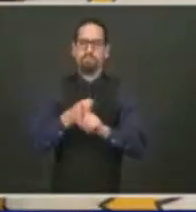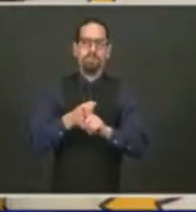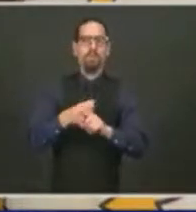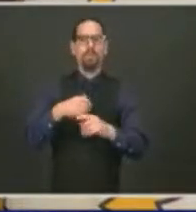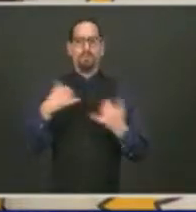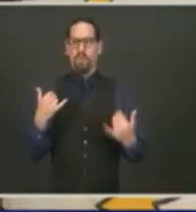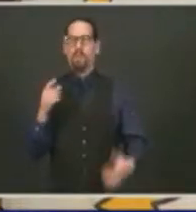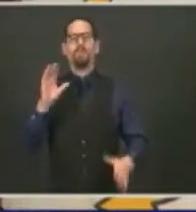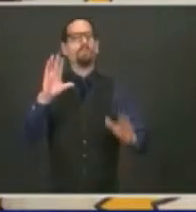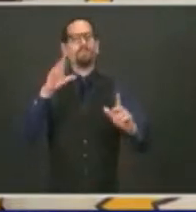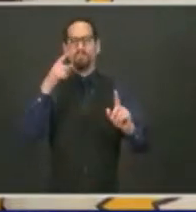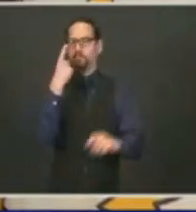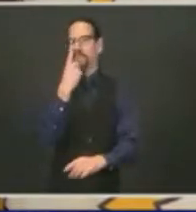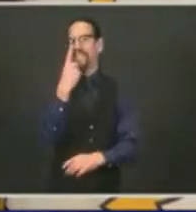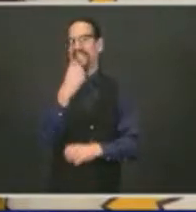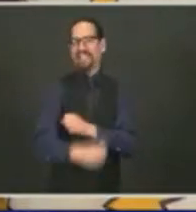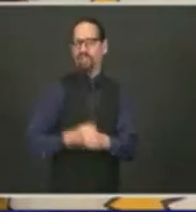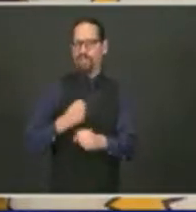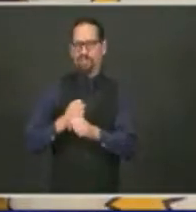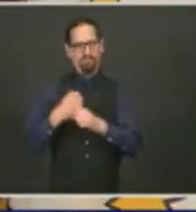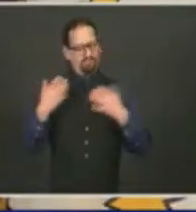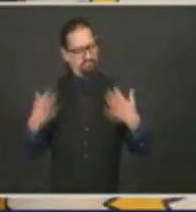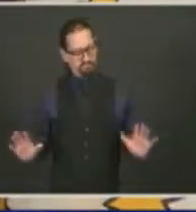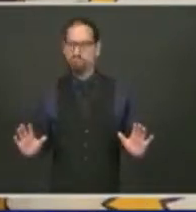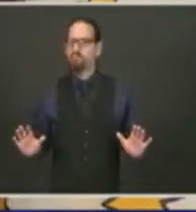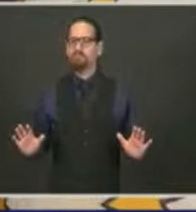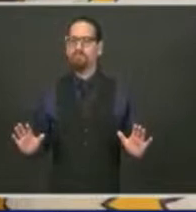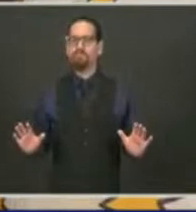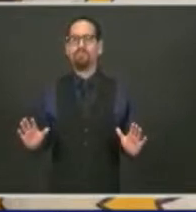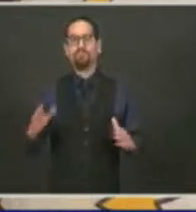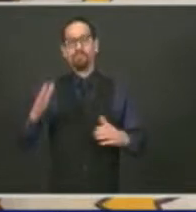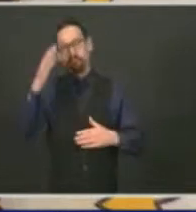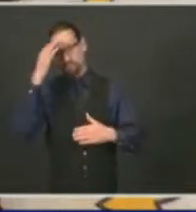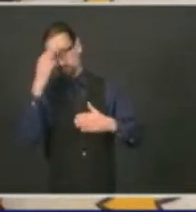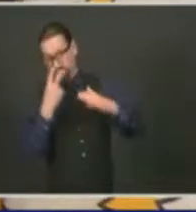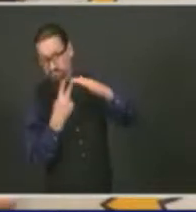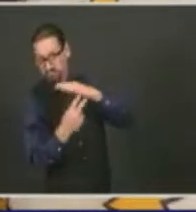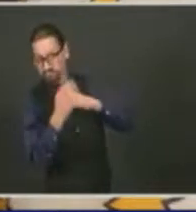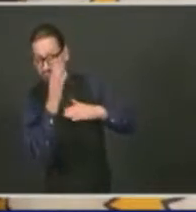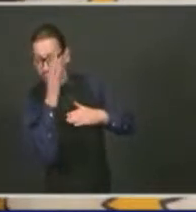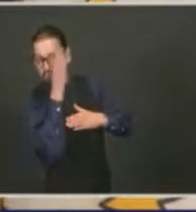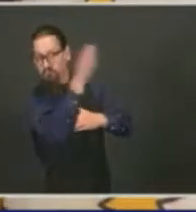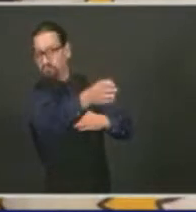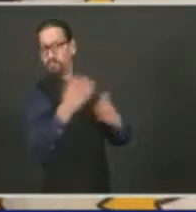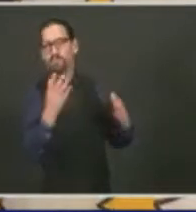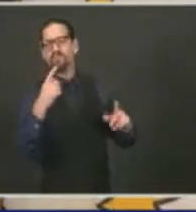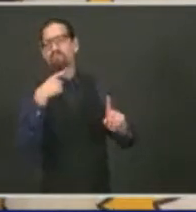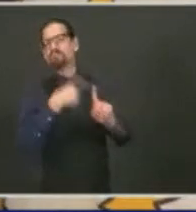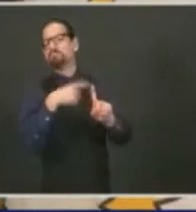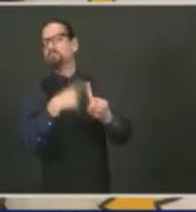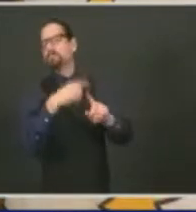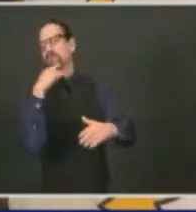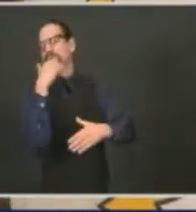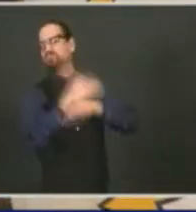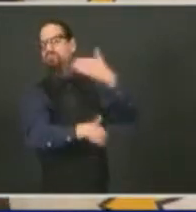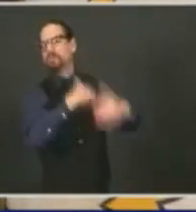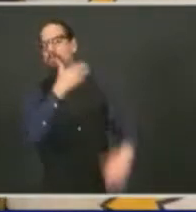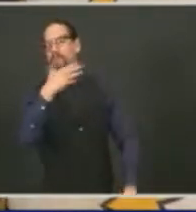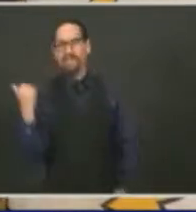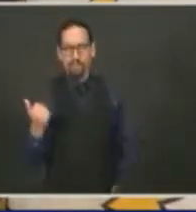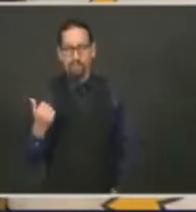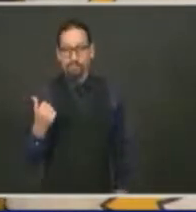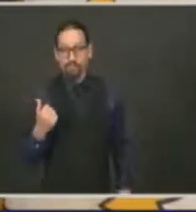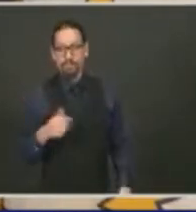Rhode Island. And I tell you one thing, I think about this, like if you've ever driven your kids on a family vacation, I've done this too. My Christopher, God bless